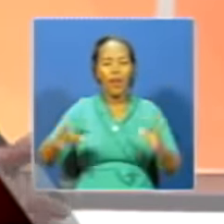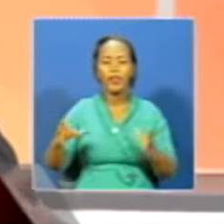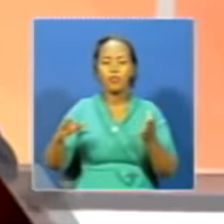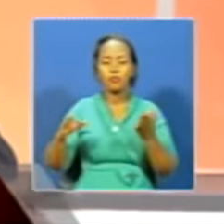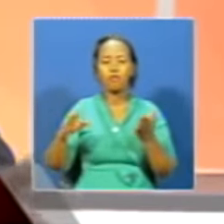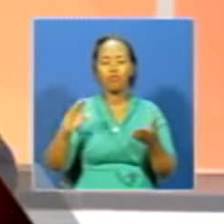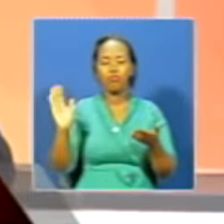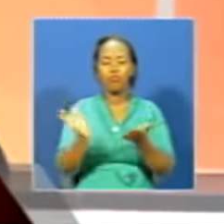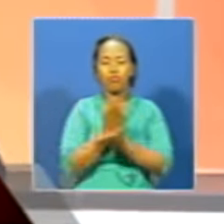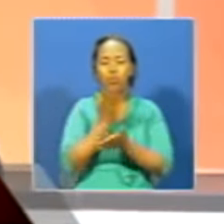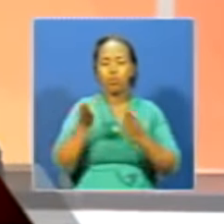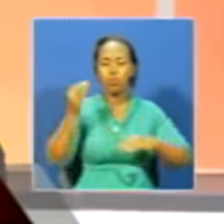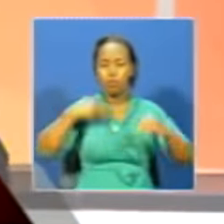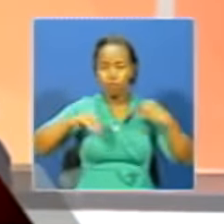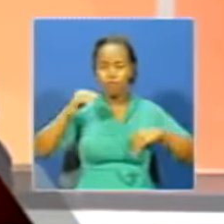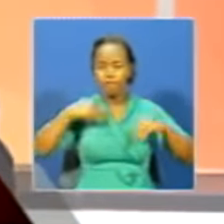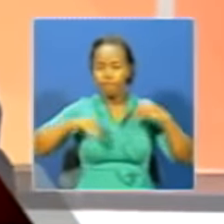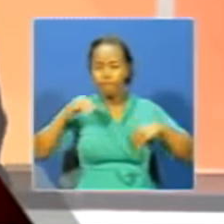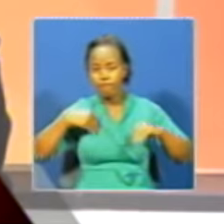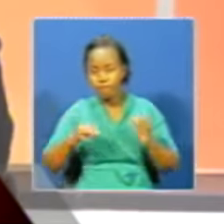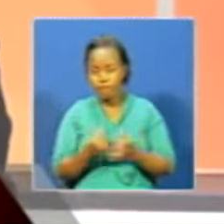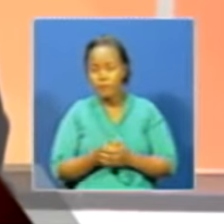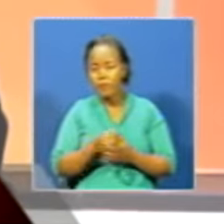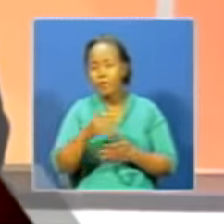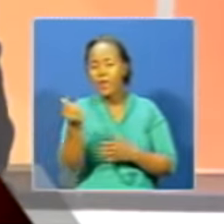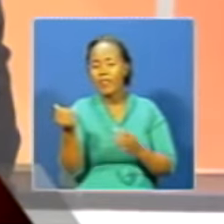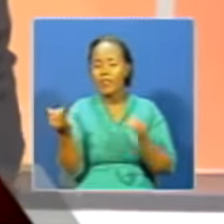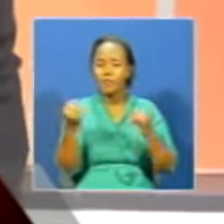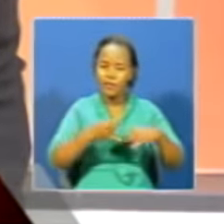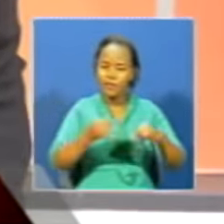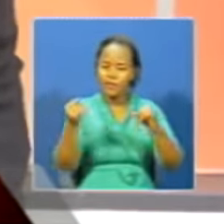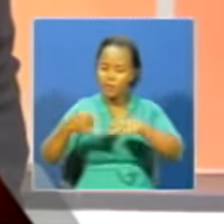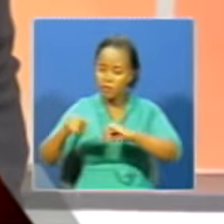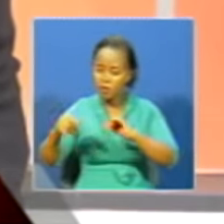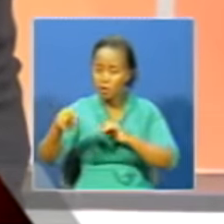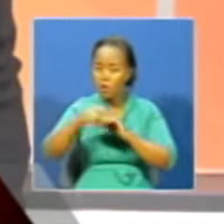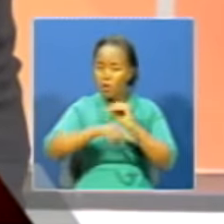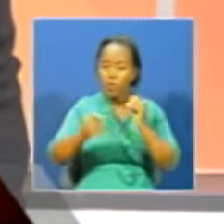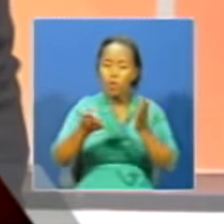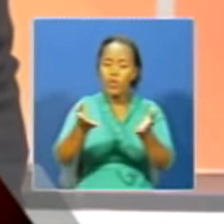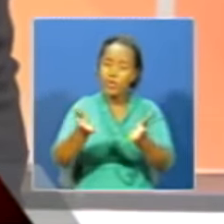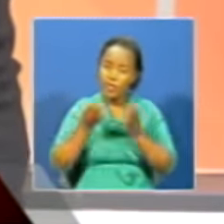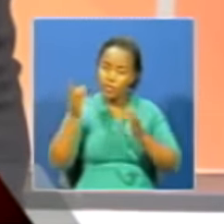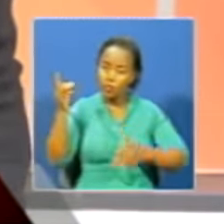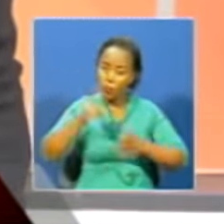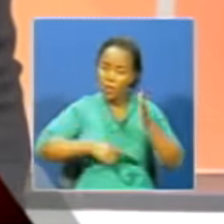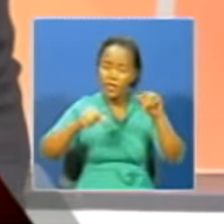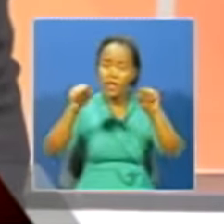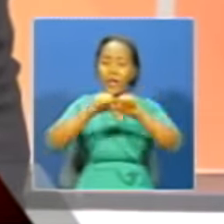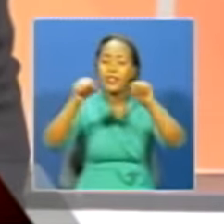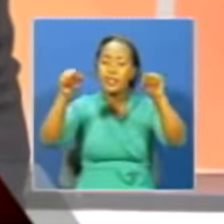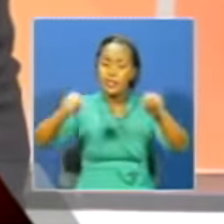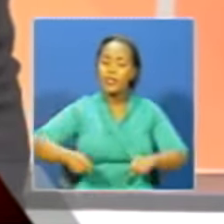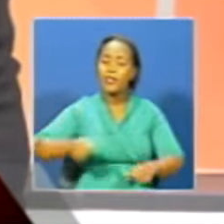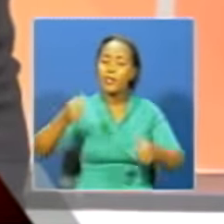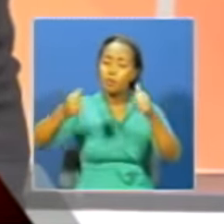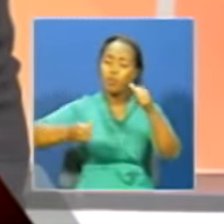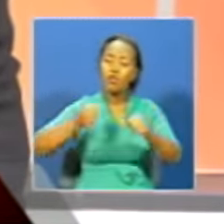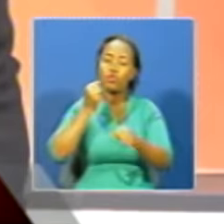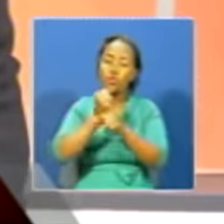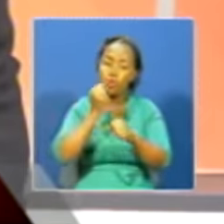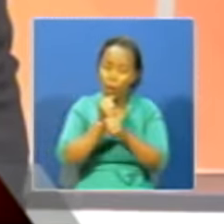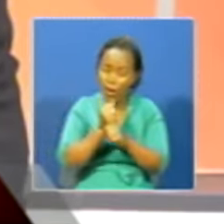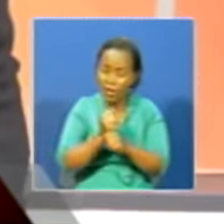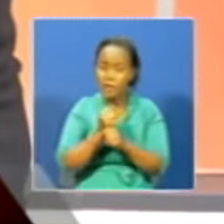corruption activities, rent-seeking stages. So we need systems that will work. Now, to fight corruption,